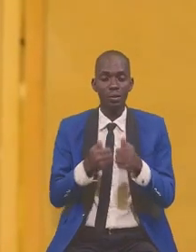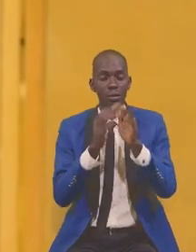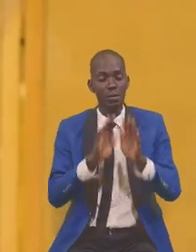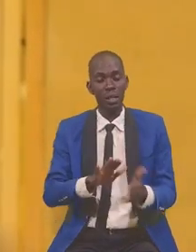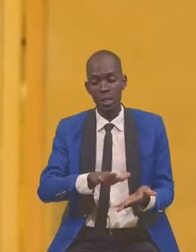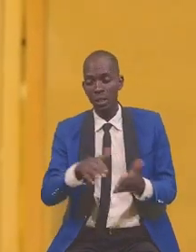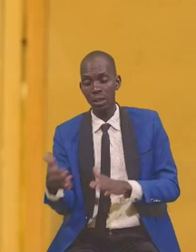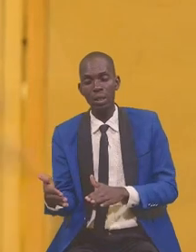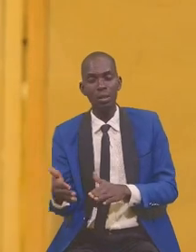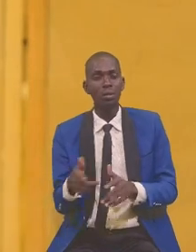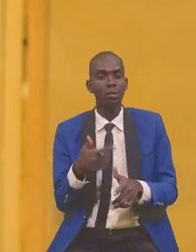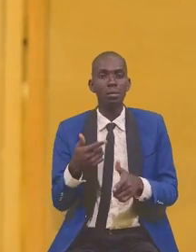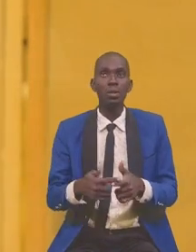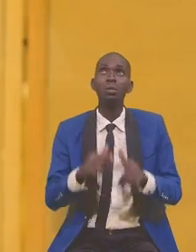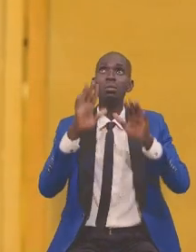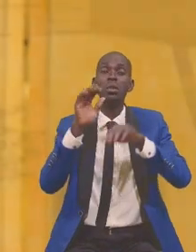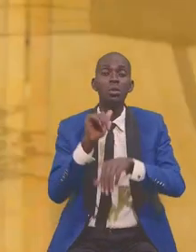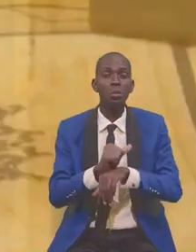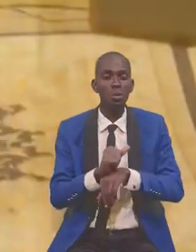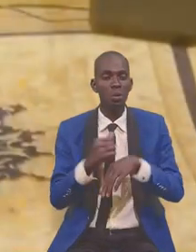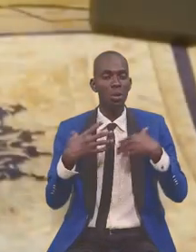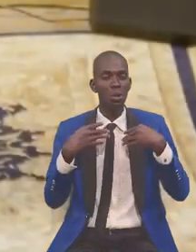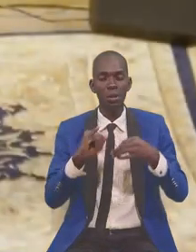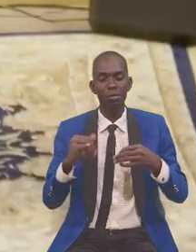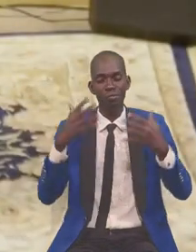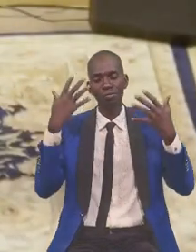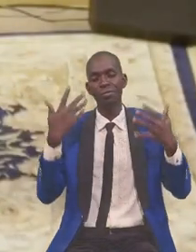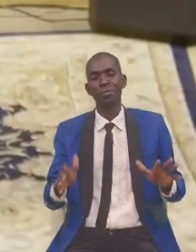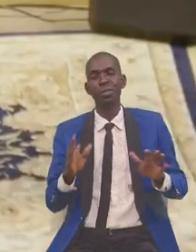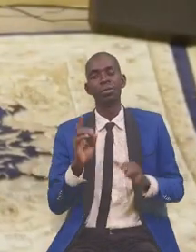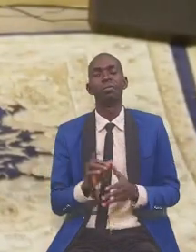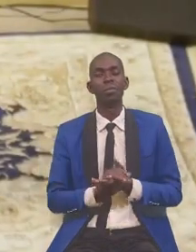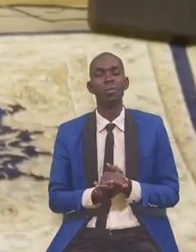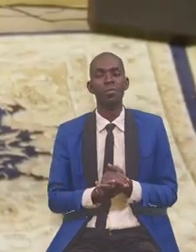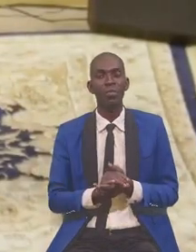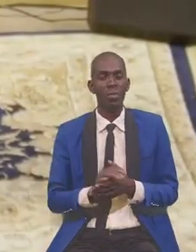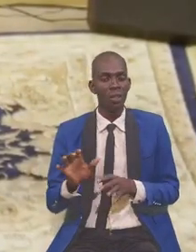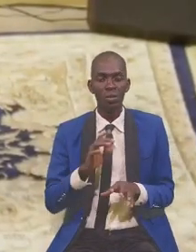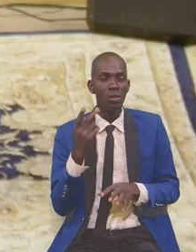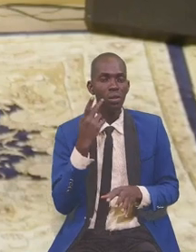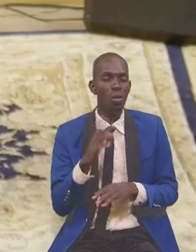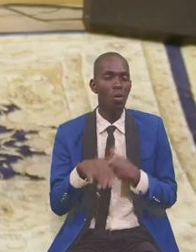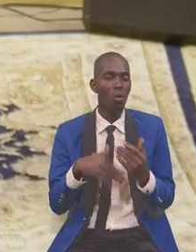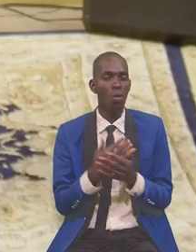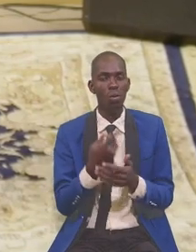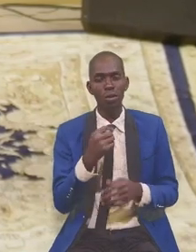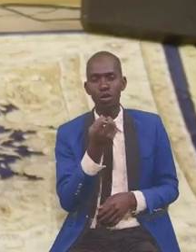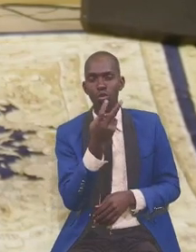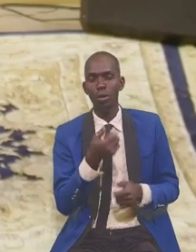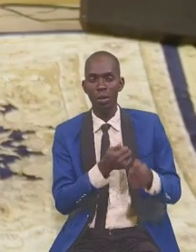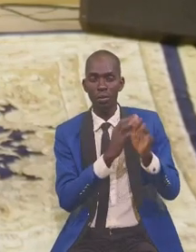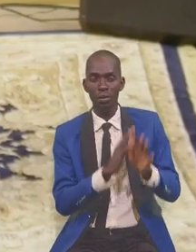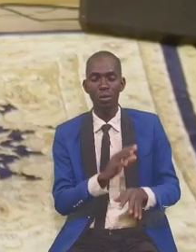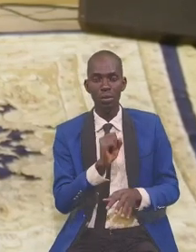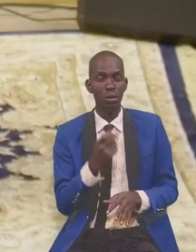vanished. Healing vanished. Do you see all those 12 apostles? Have you seen that they're